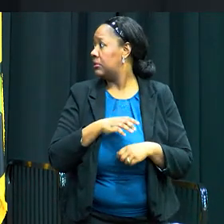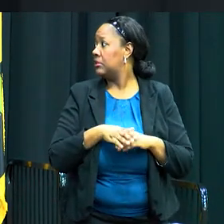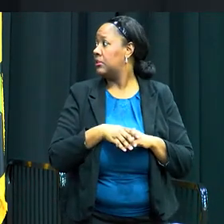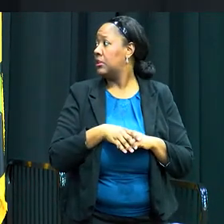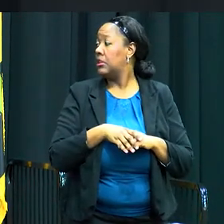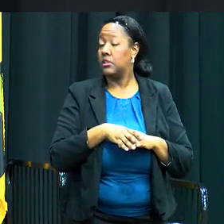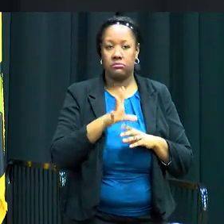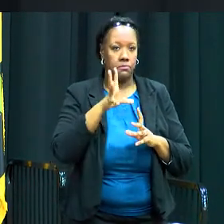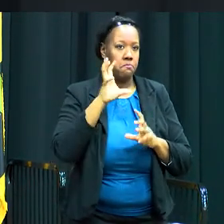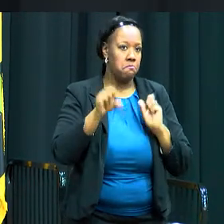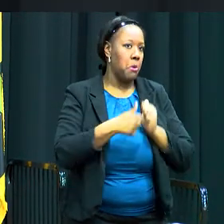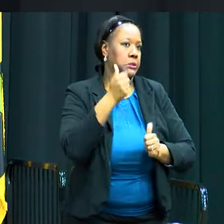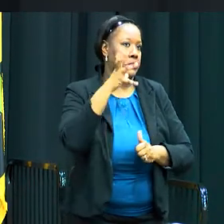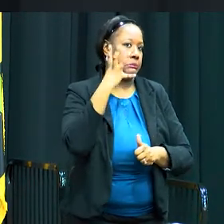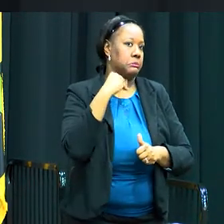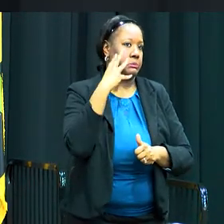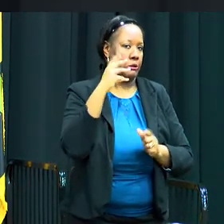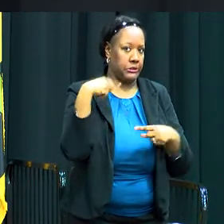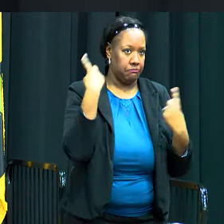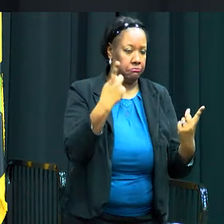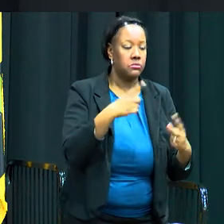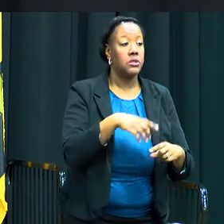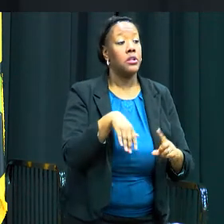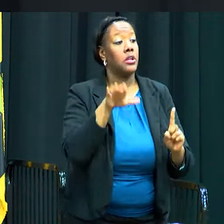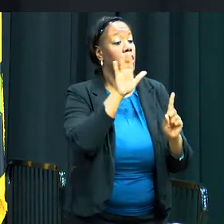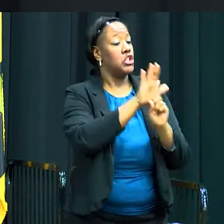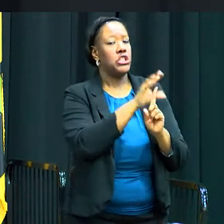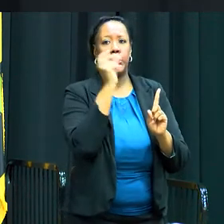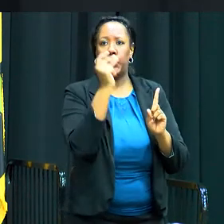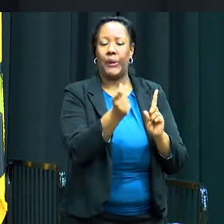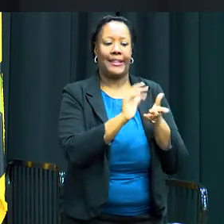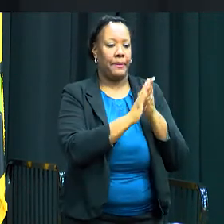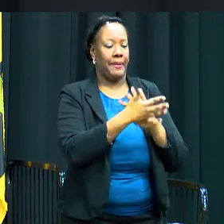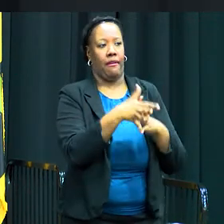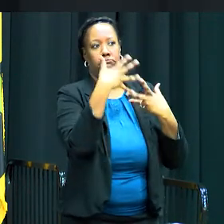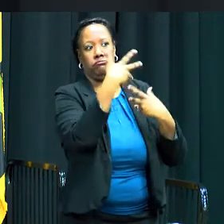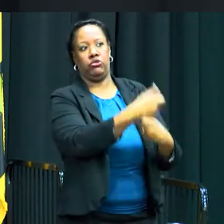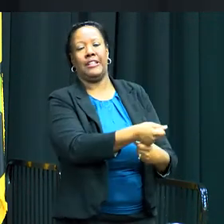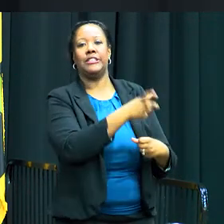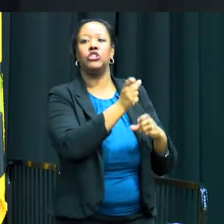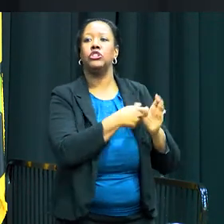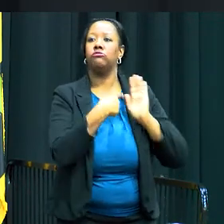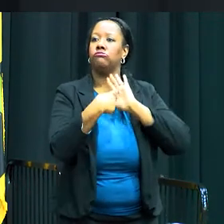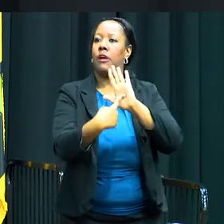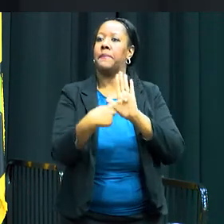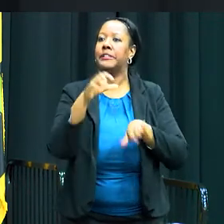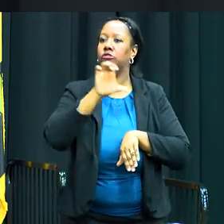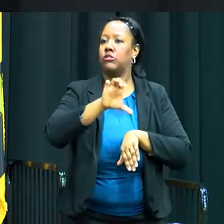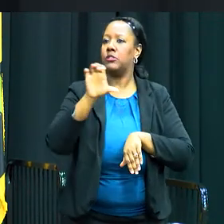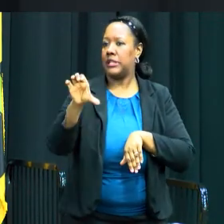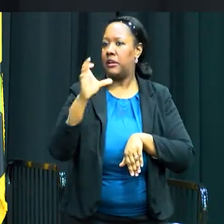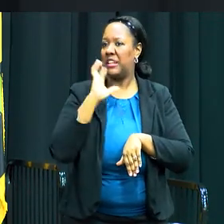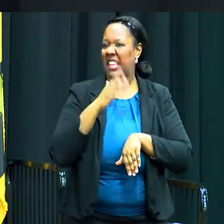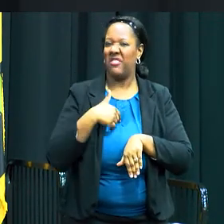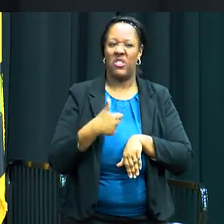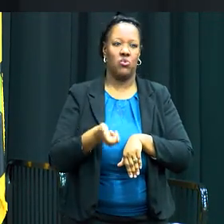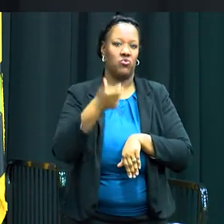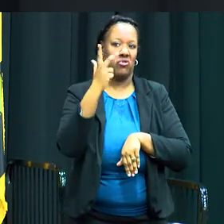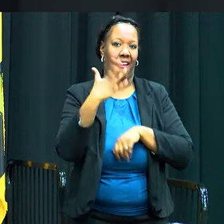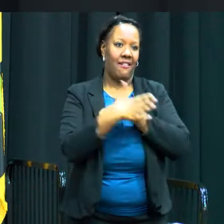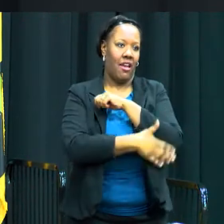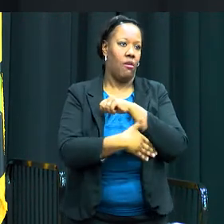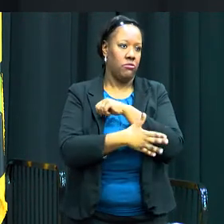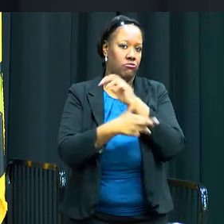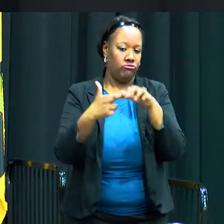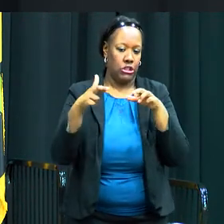She quickly became a valued trustee representing Charles County within the Tri-County Regional Board. Lois earned a bachelor's degree in liberal arts